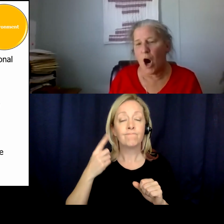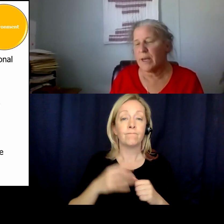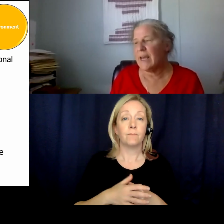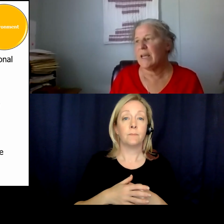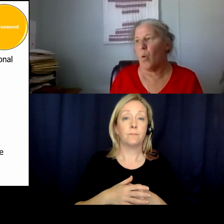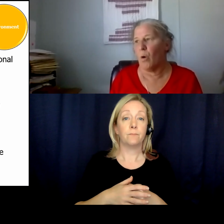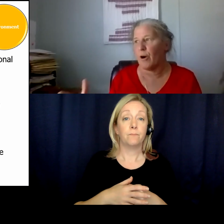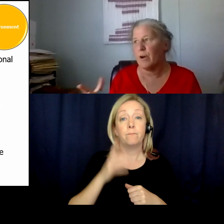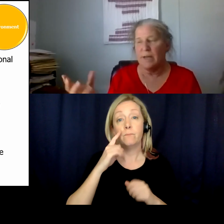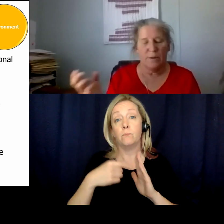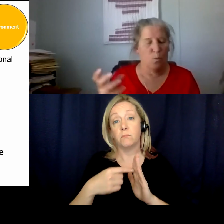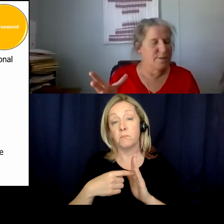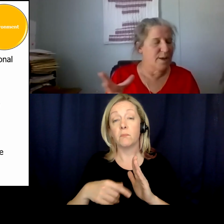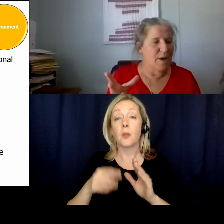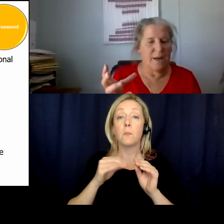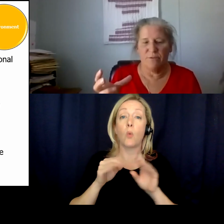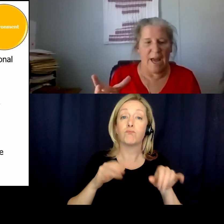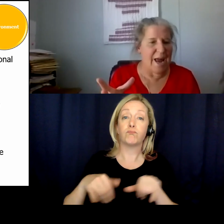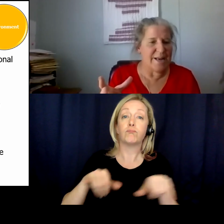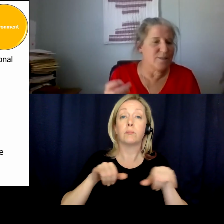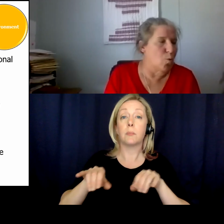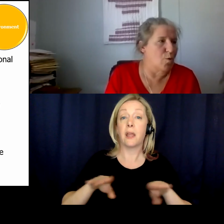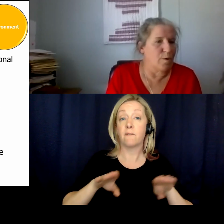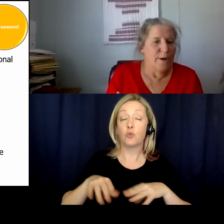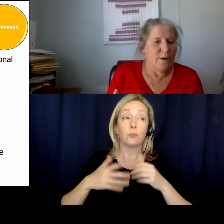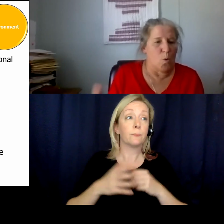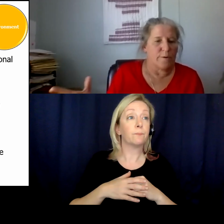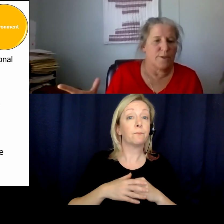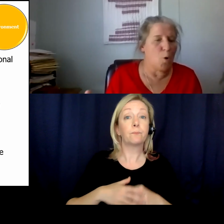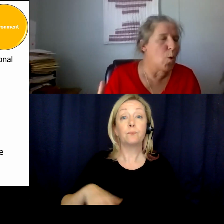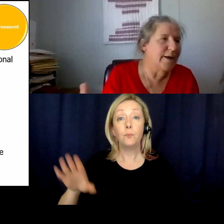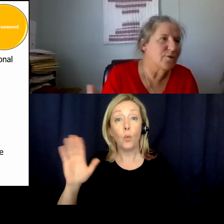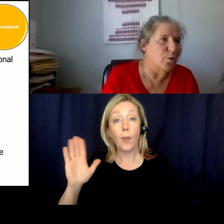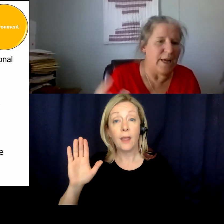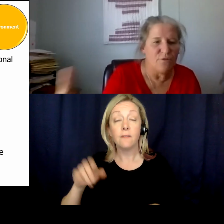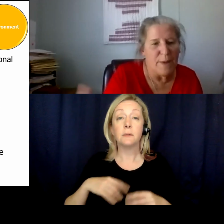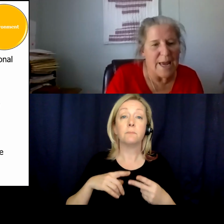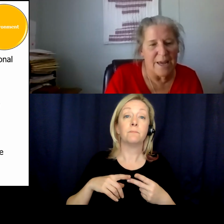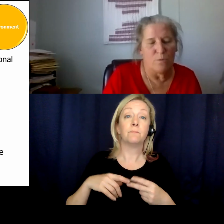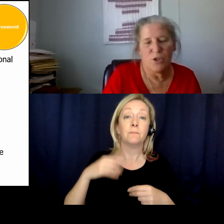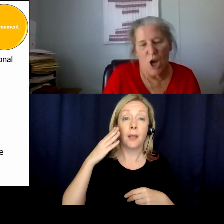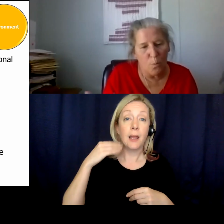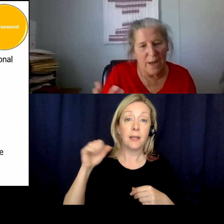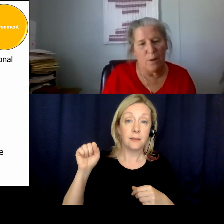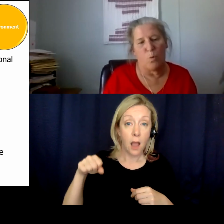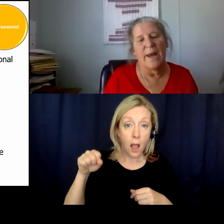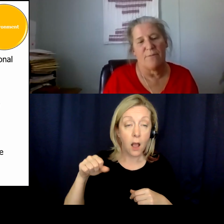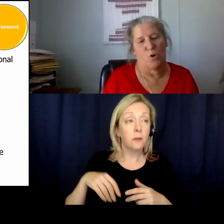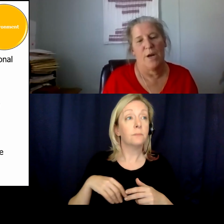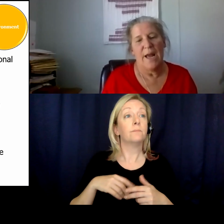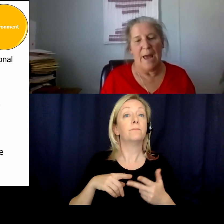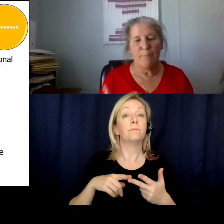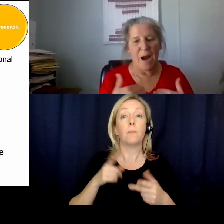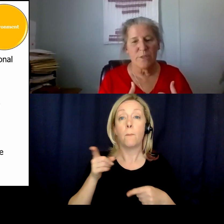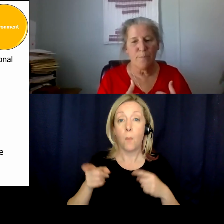or nodding or some kind of gaze or to point or give me, show me,